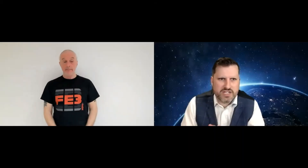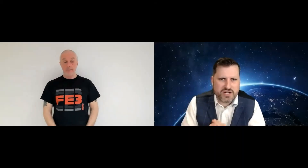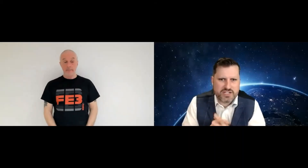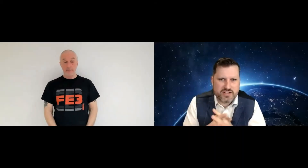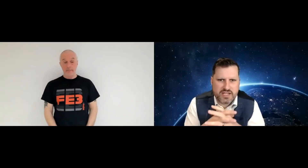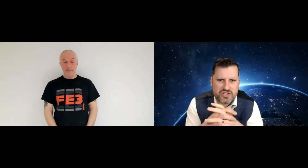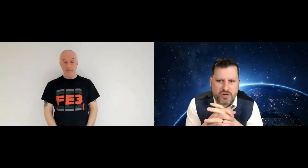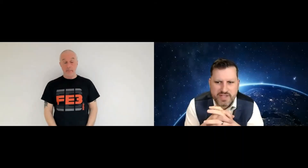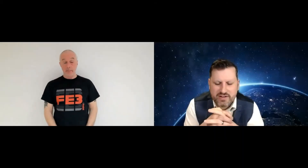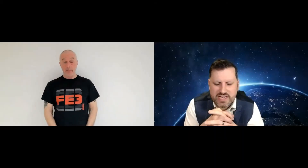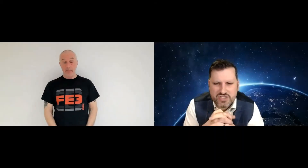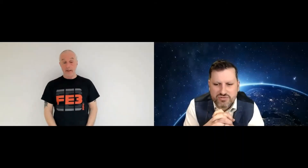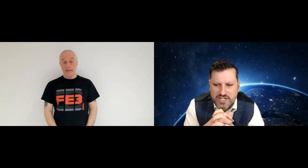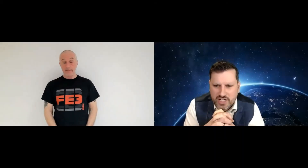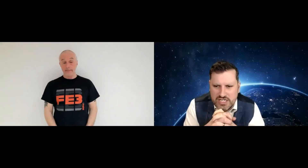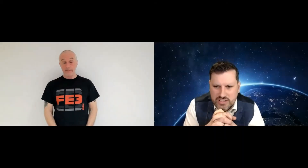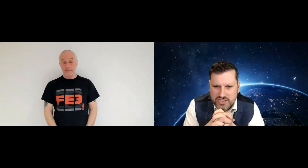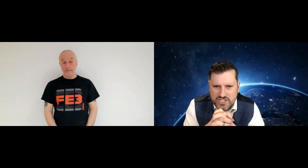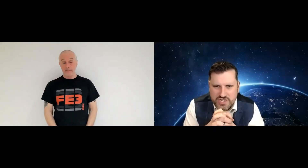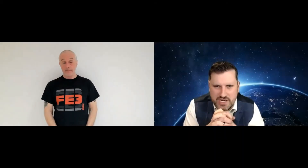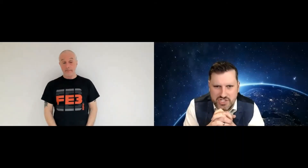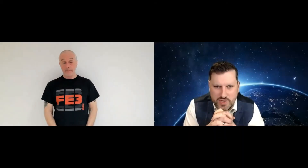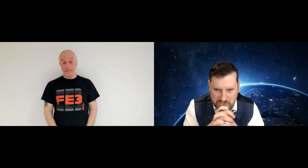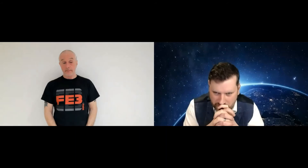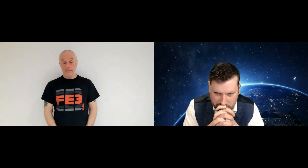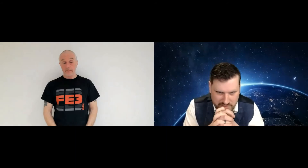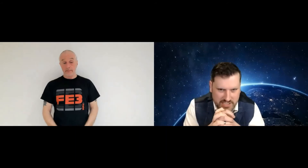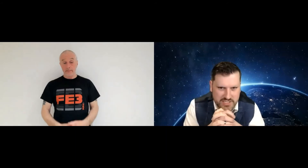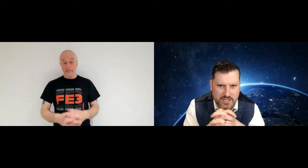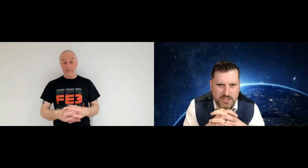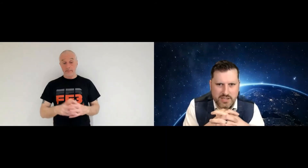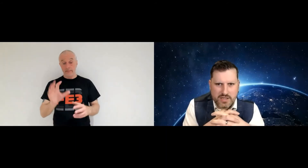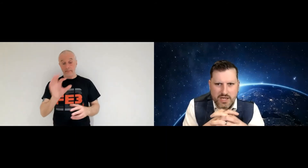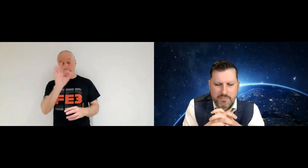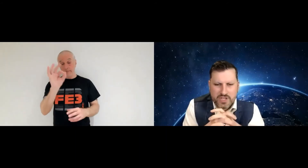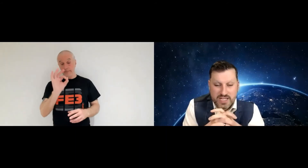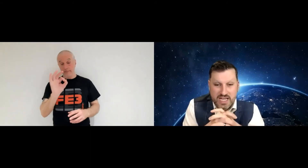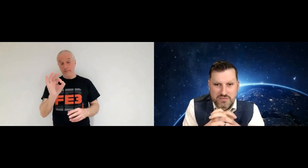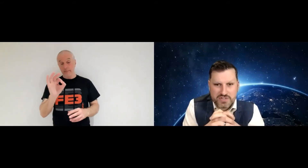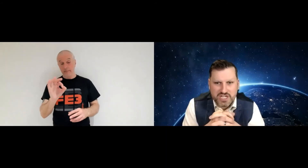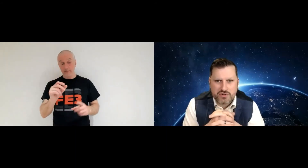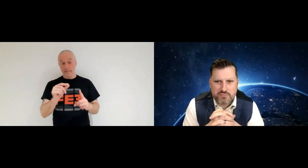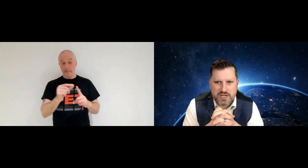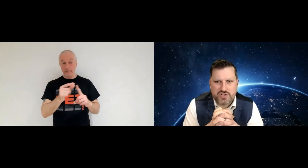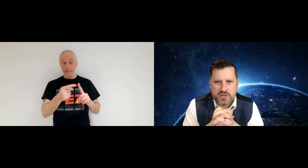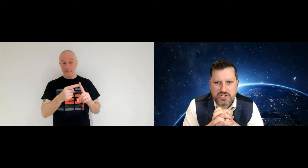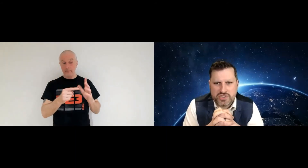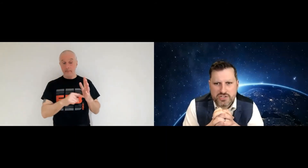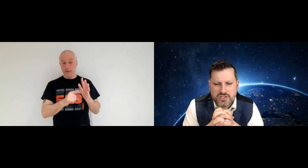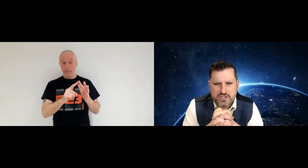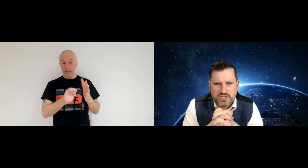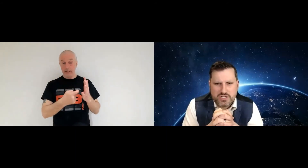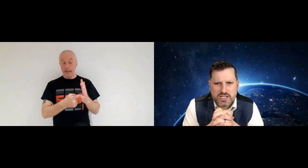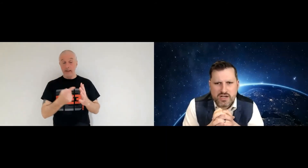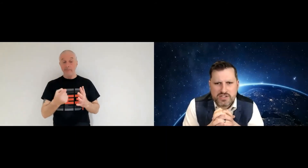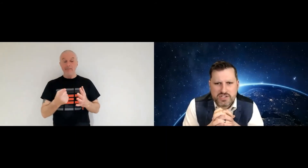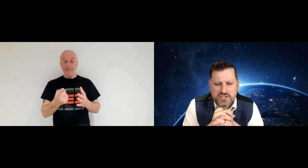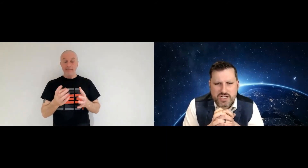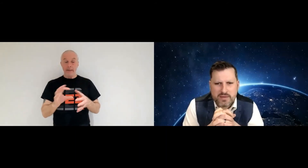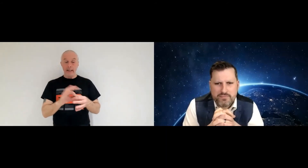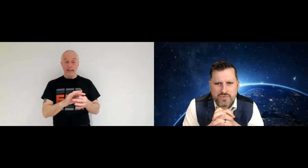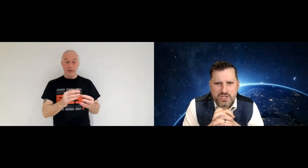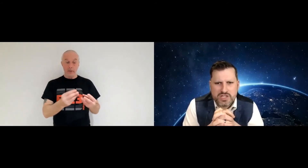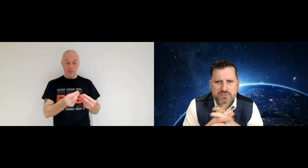That's really interesting. Thank you, Tommy. And that leads us really nicely on to the next question from Peter. And again, it's a materials-based question. And he